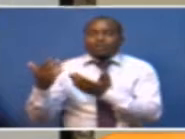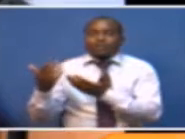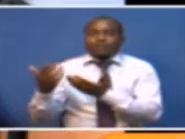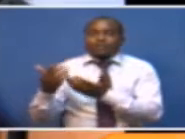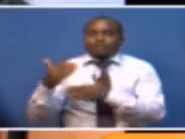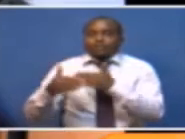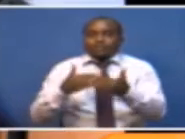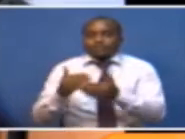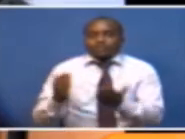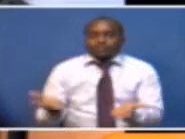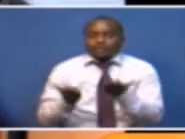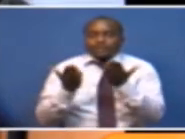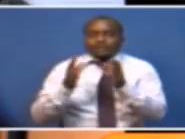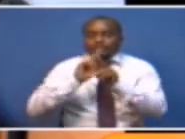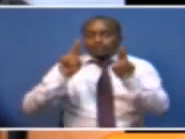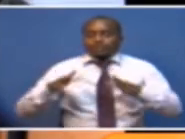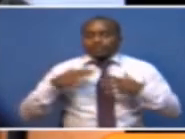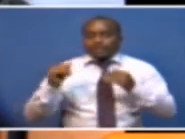Kenya. I think what